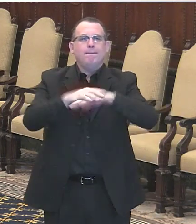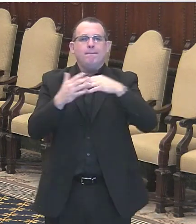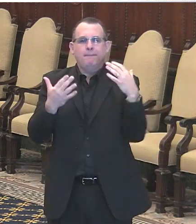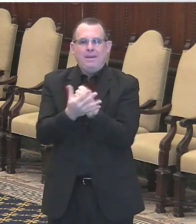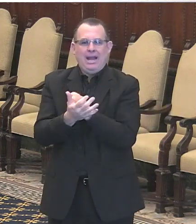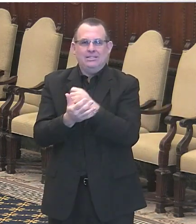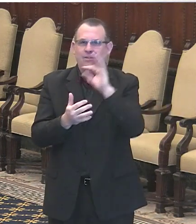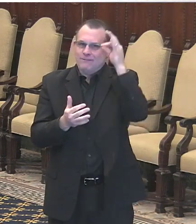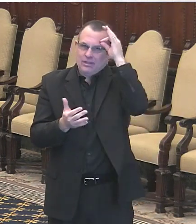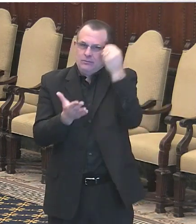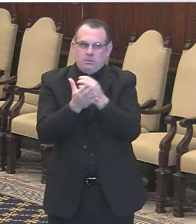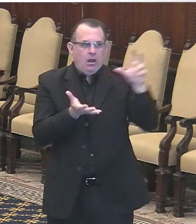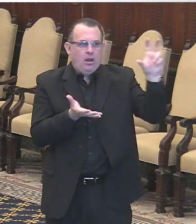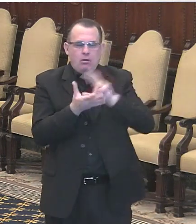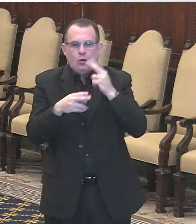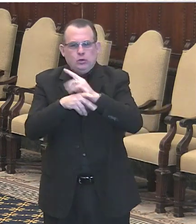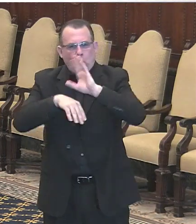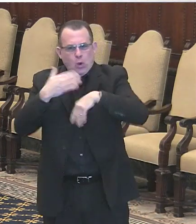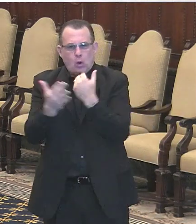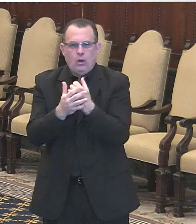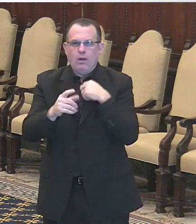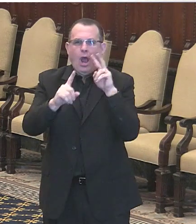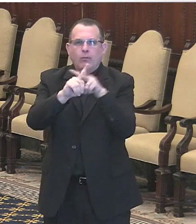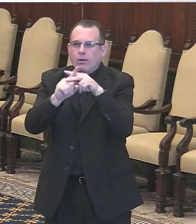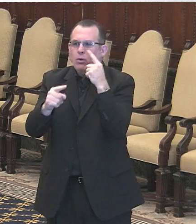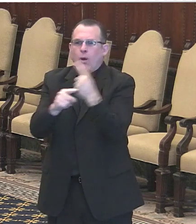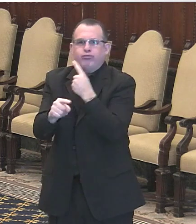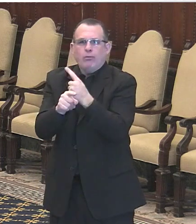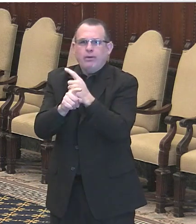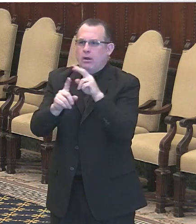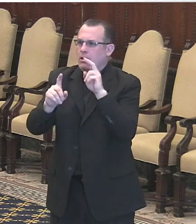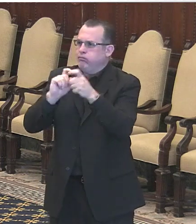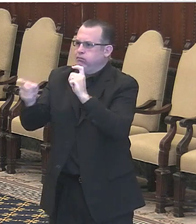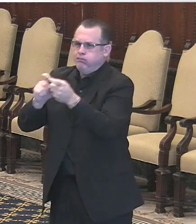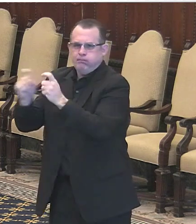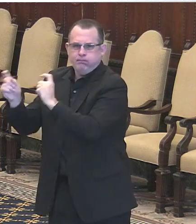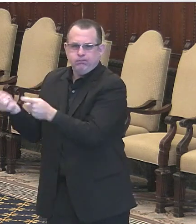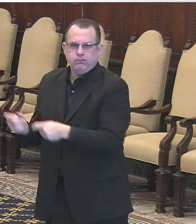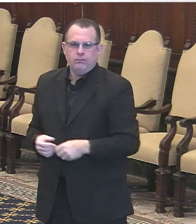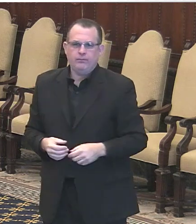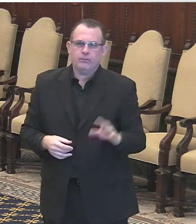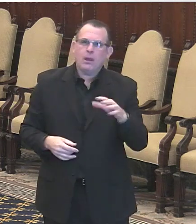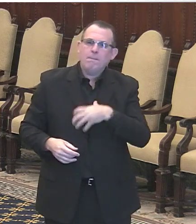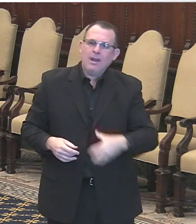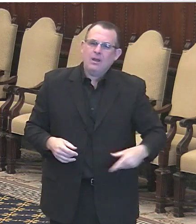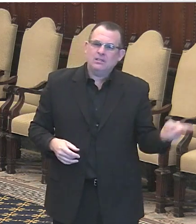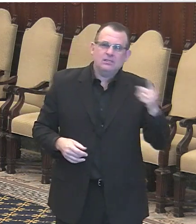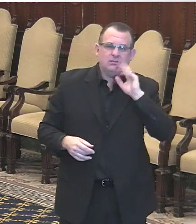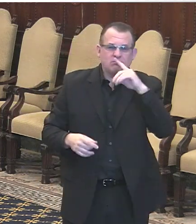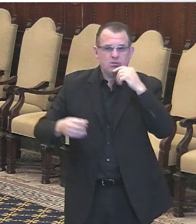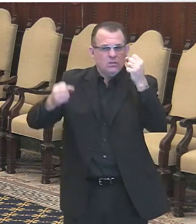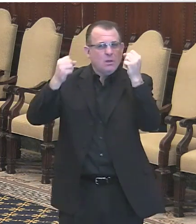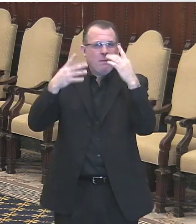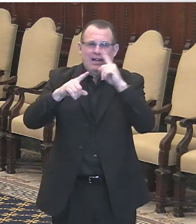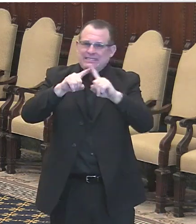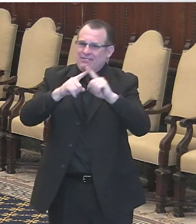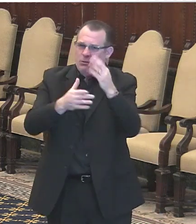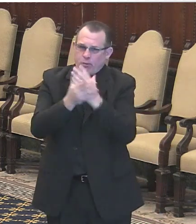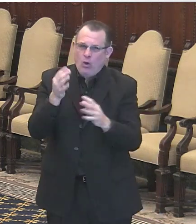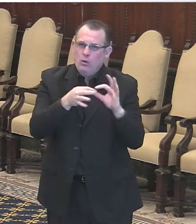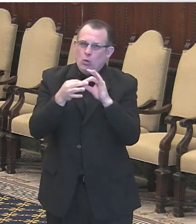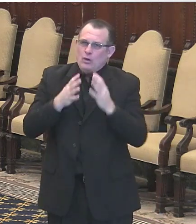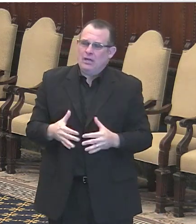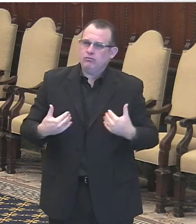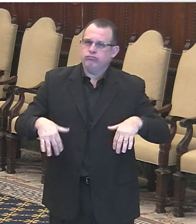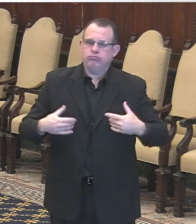applied appropriately, as the mayor indicated. And there's so many moving parts that we need people to specifically coordinate that. So there aren't any